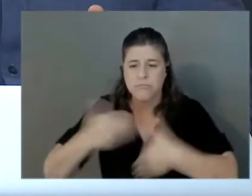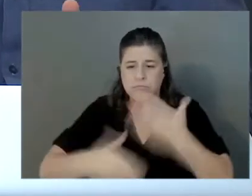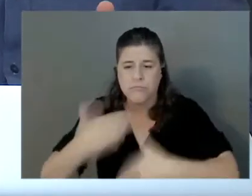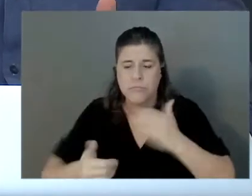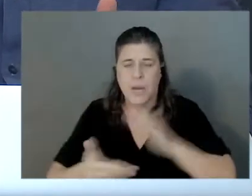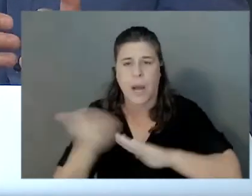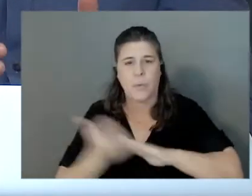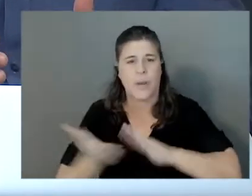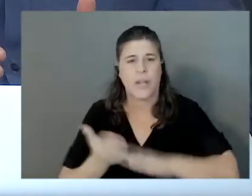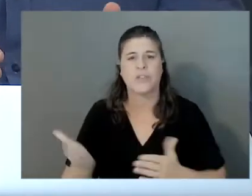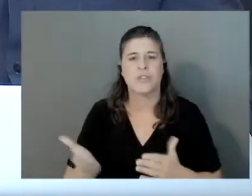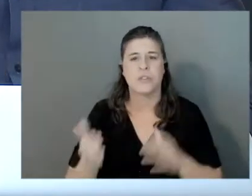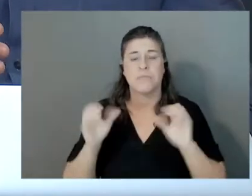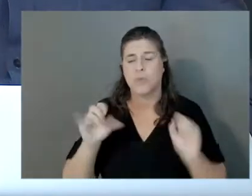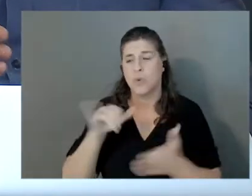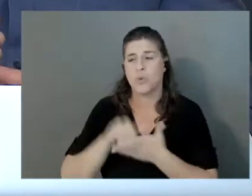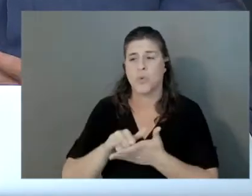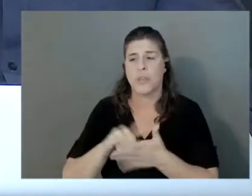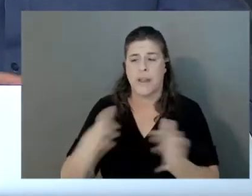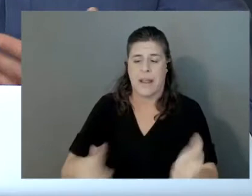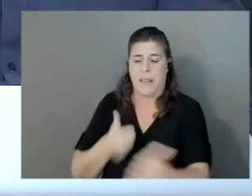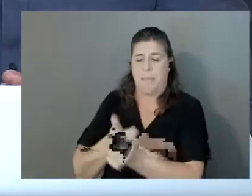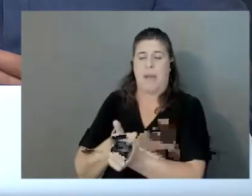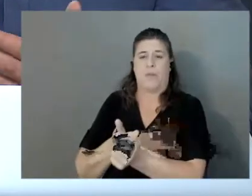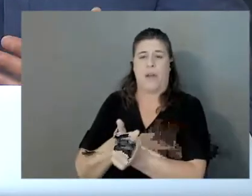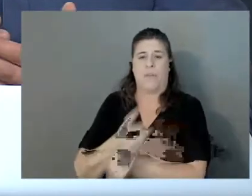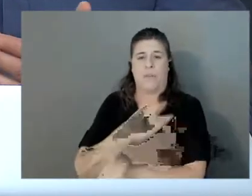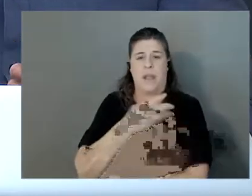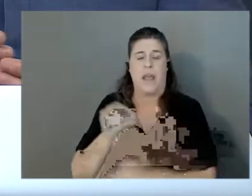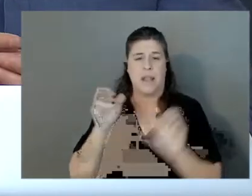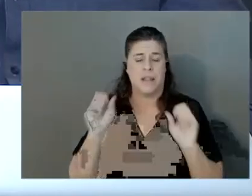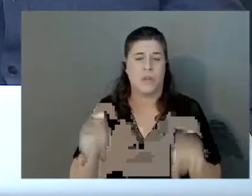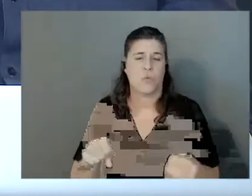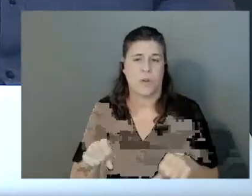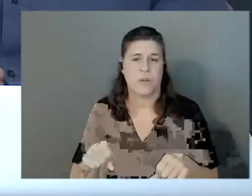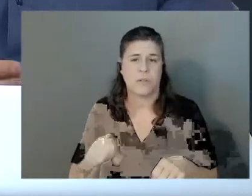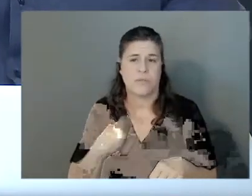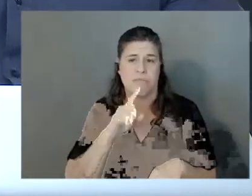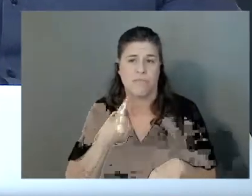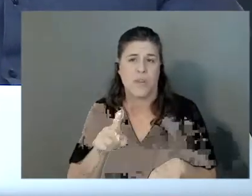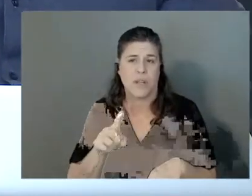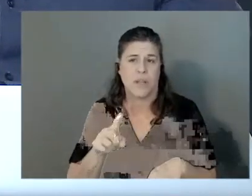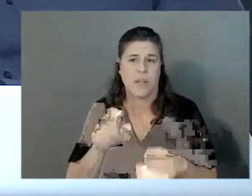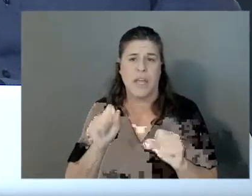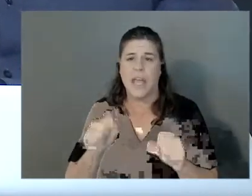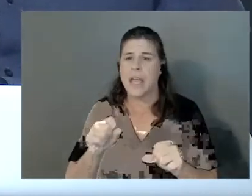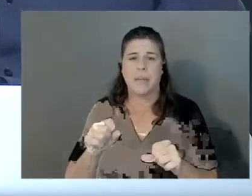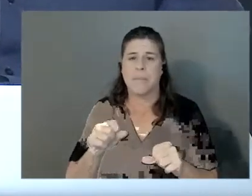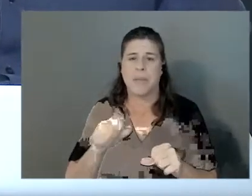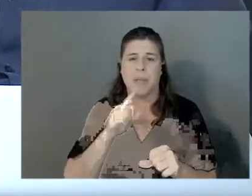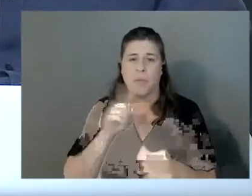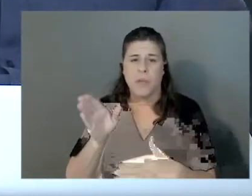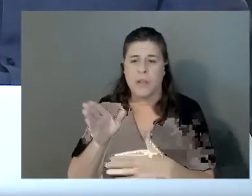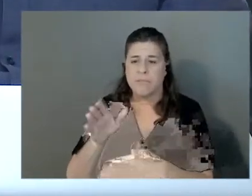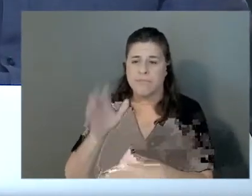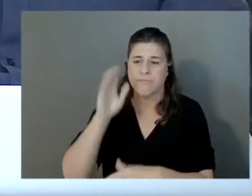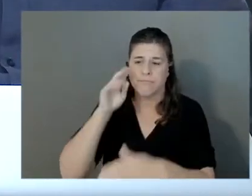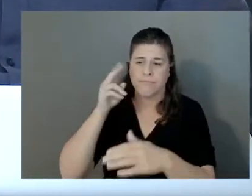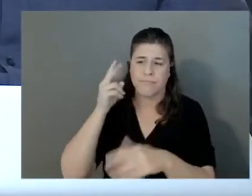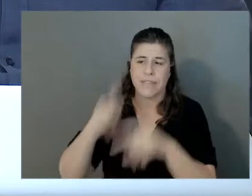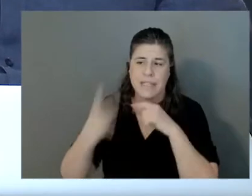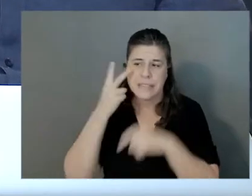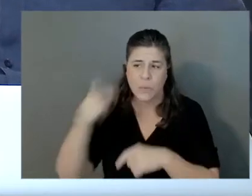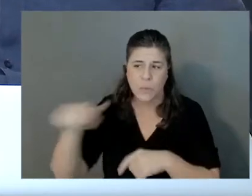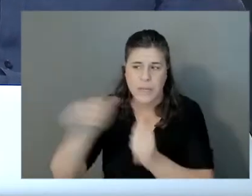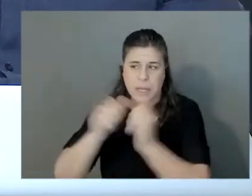can be done in the background, and you can it can be totally transparent to your customers. When you said no overhead,